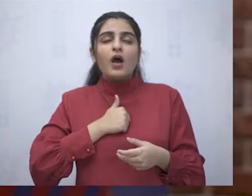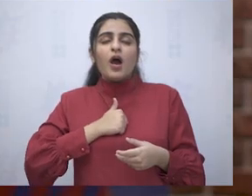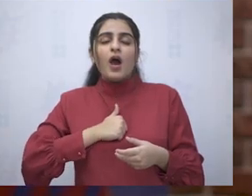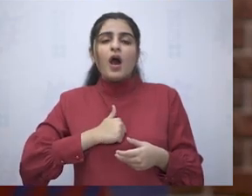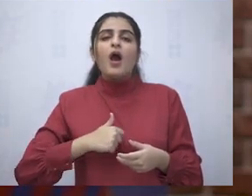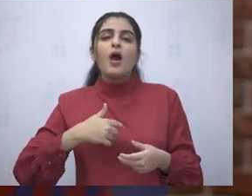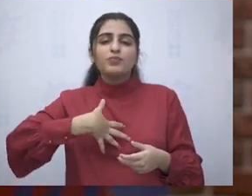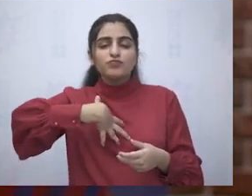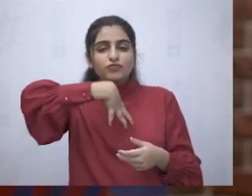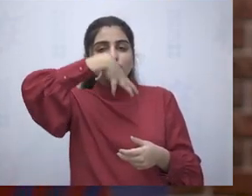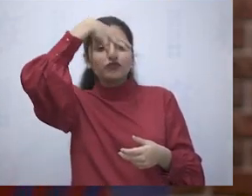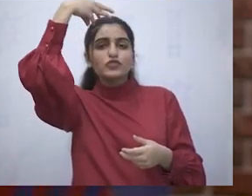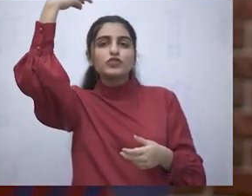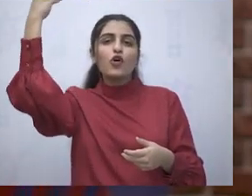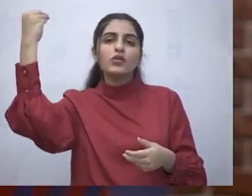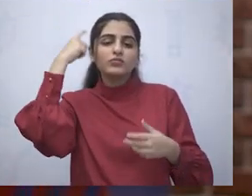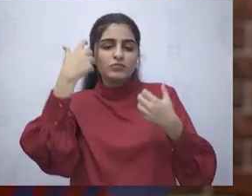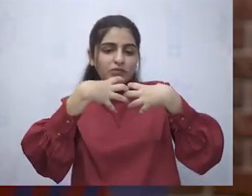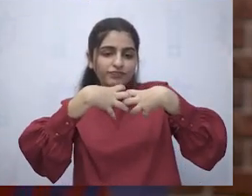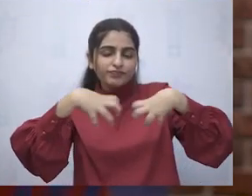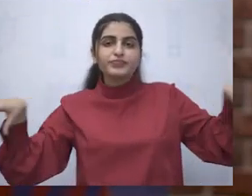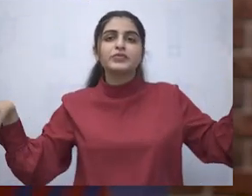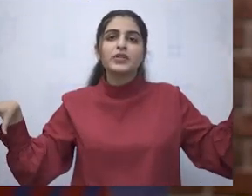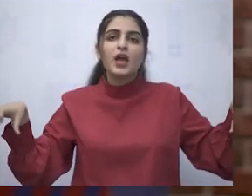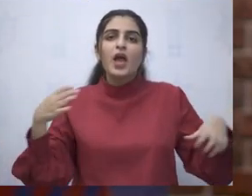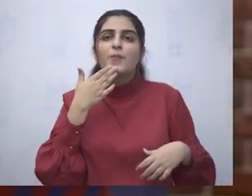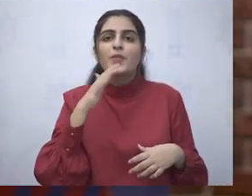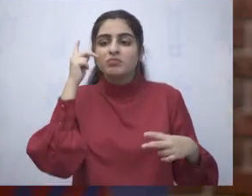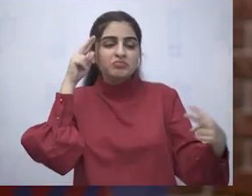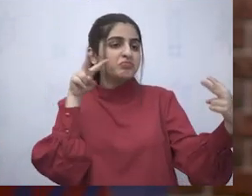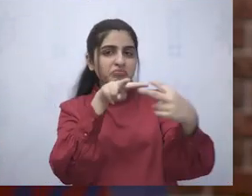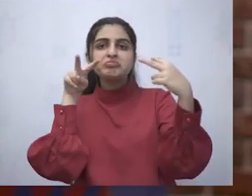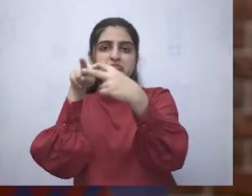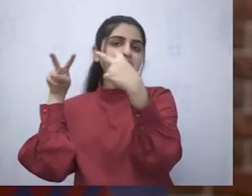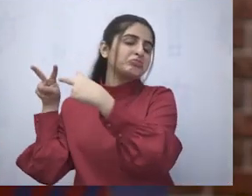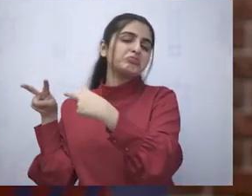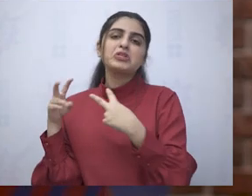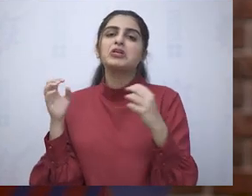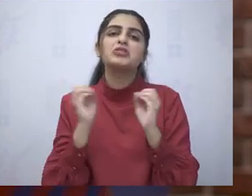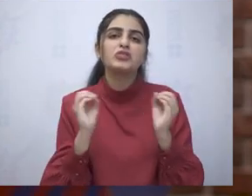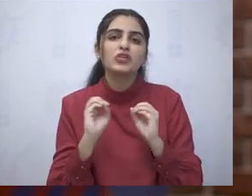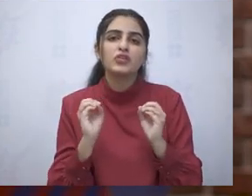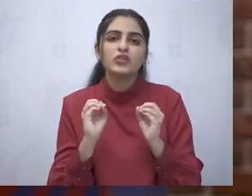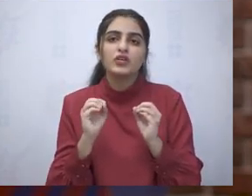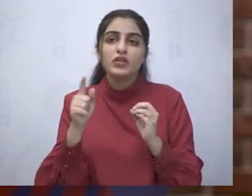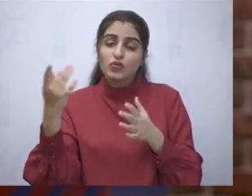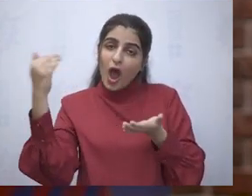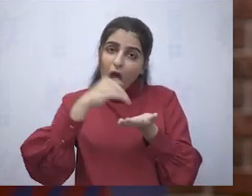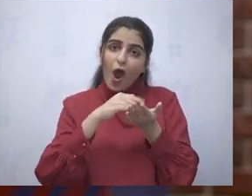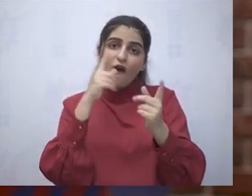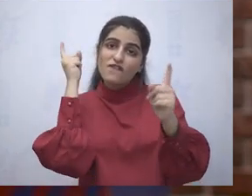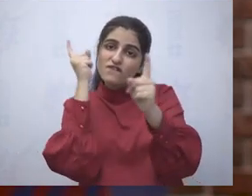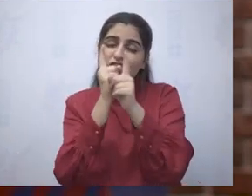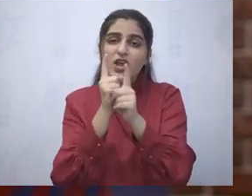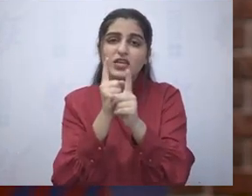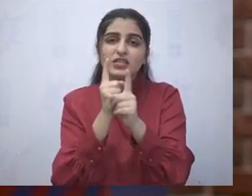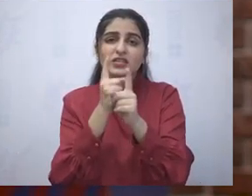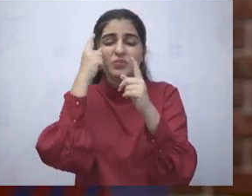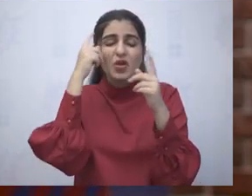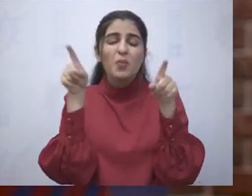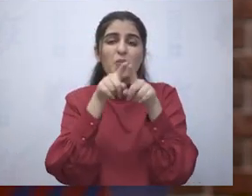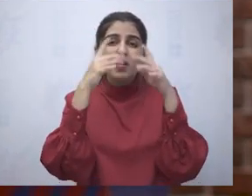Restless souls put into isolation now have no means of distraction. they must come face